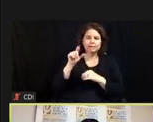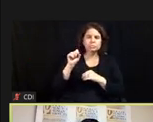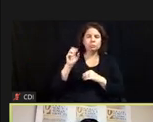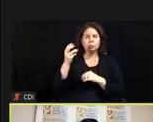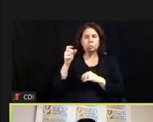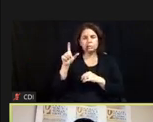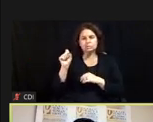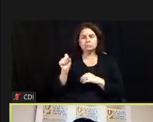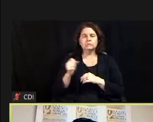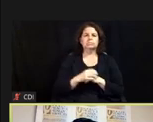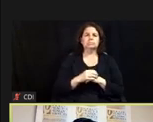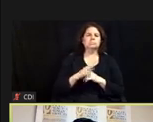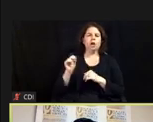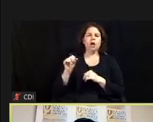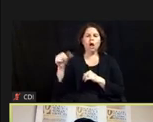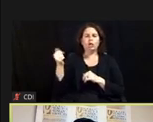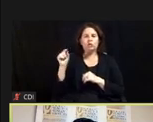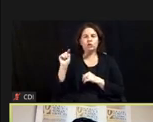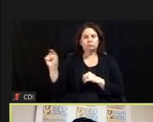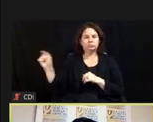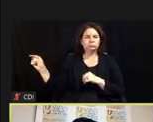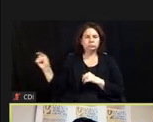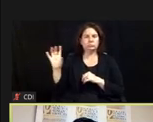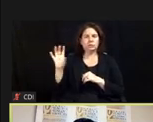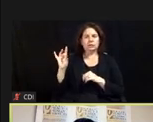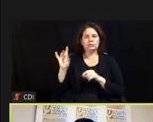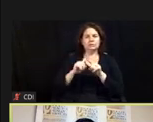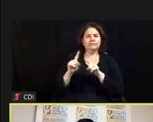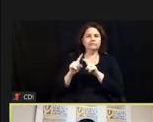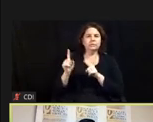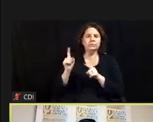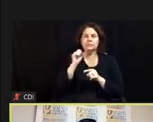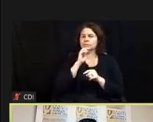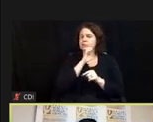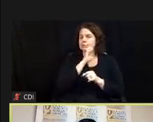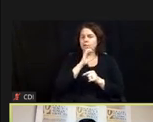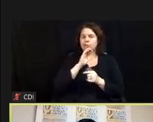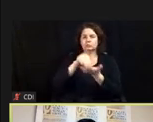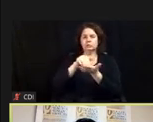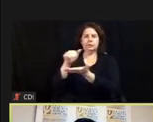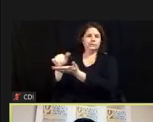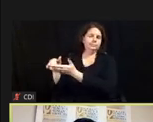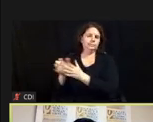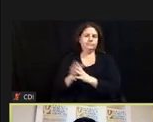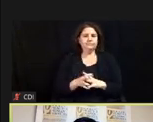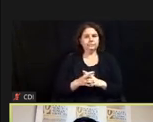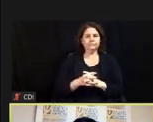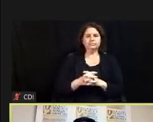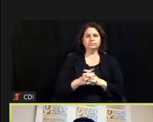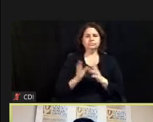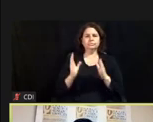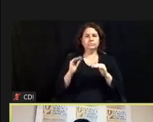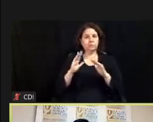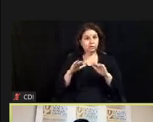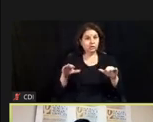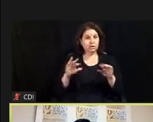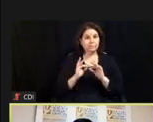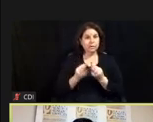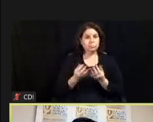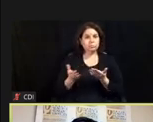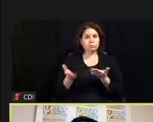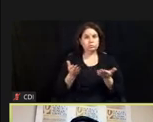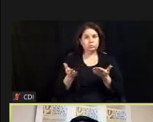Wheels clients and to 8 senior housing sites. Our Children and Family Services program is working with foster families